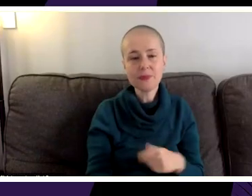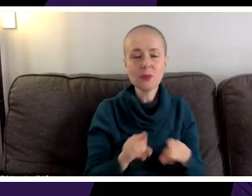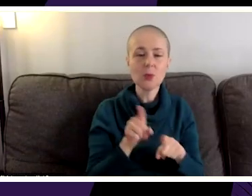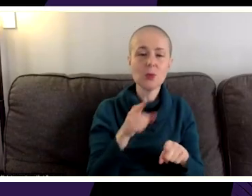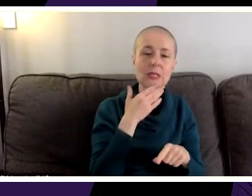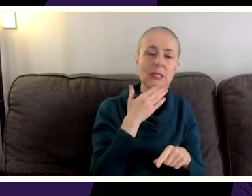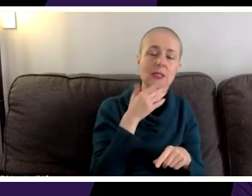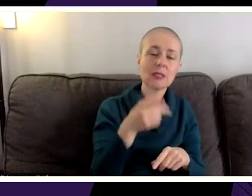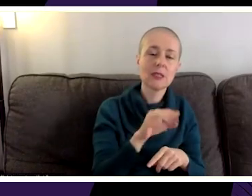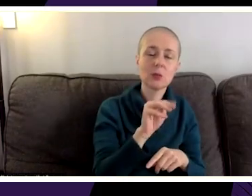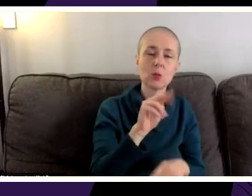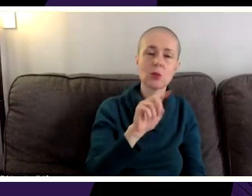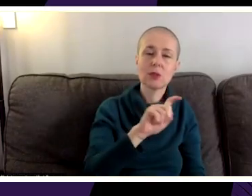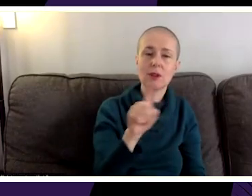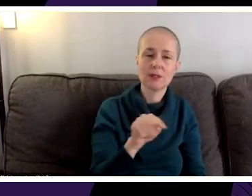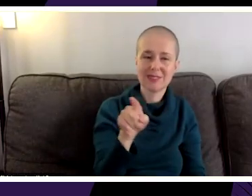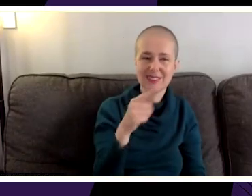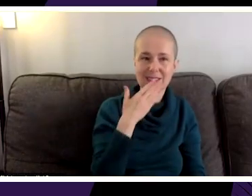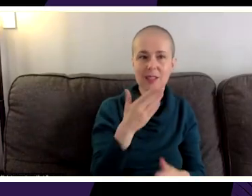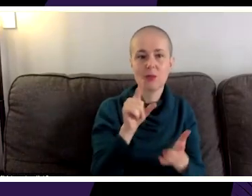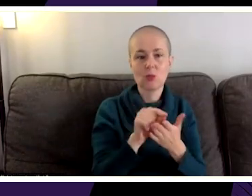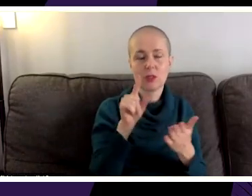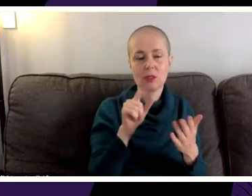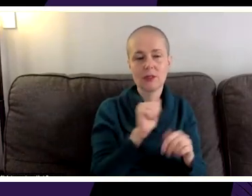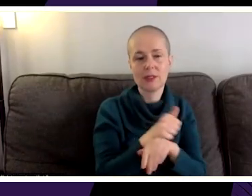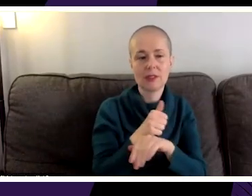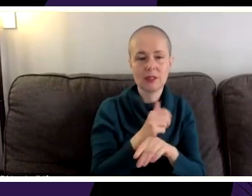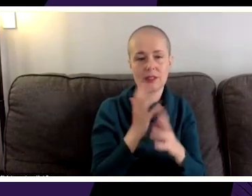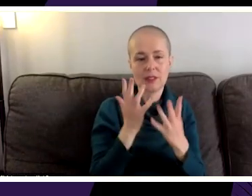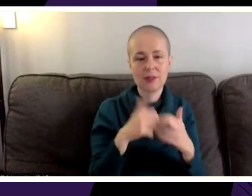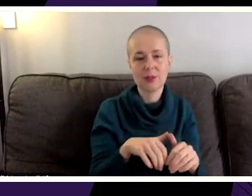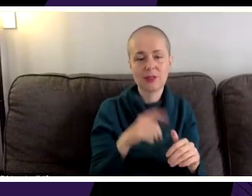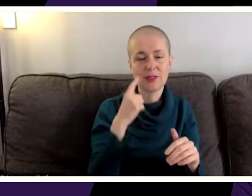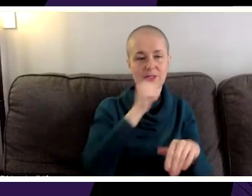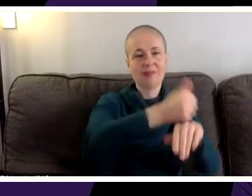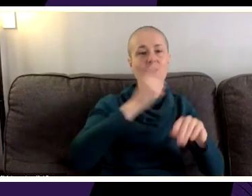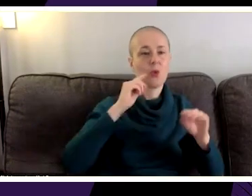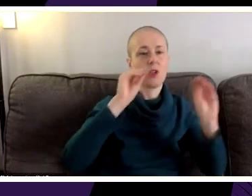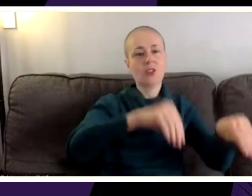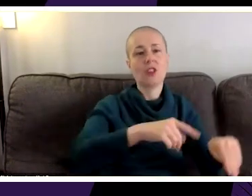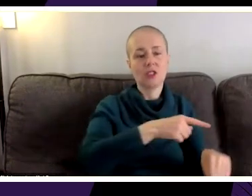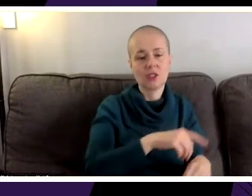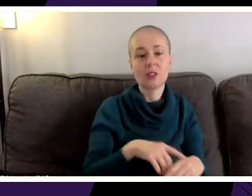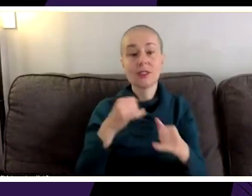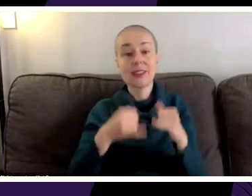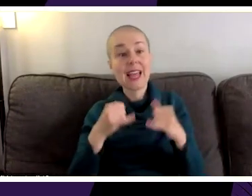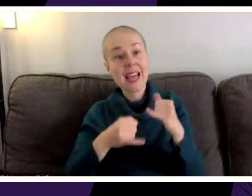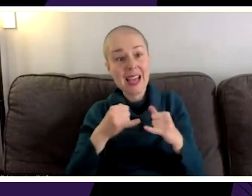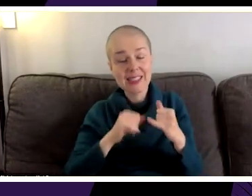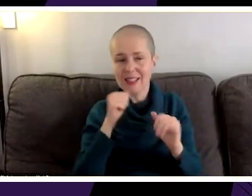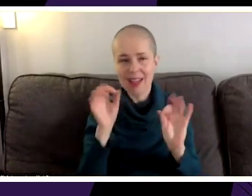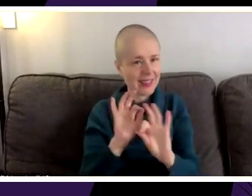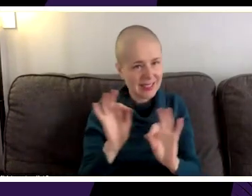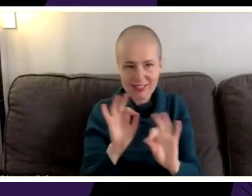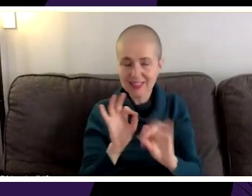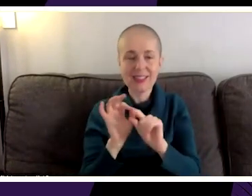thanks to Munas to help us print and everything for the installation. Last but not least, we are eternally